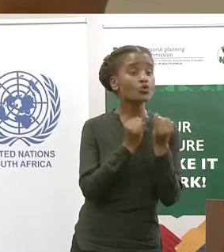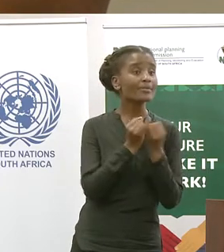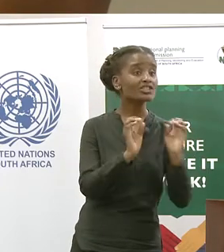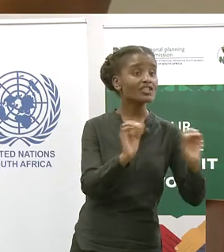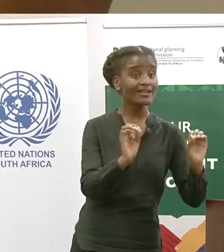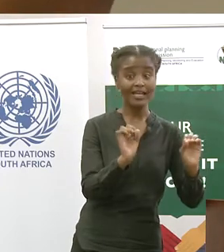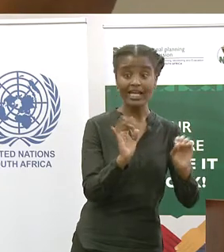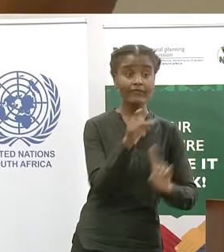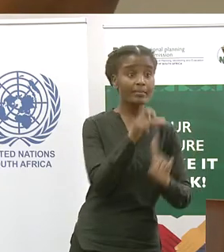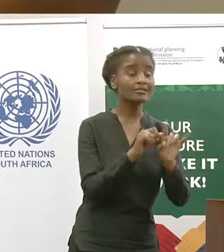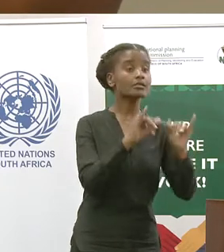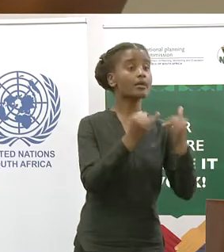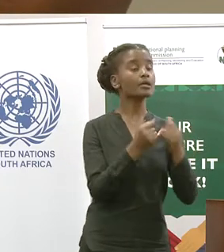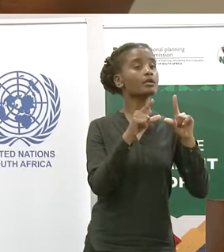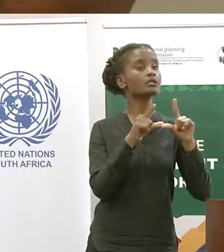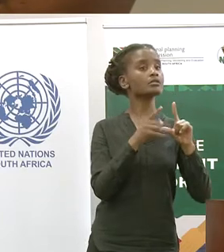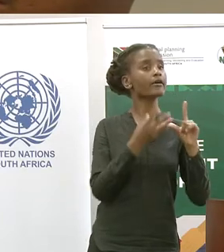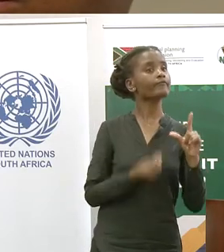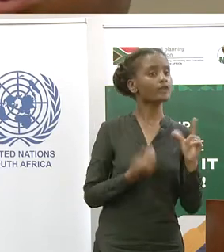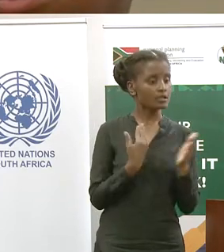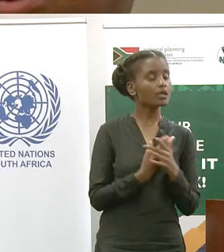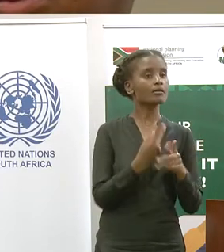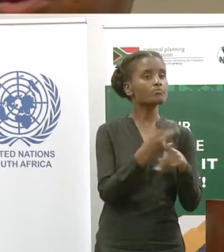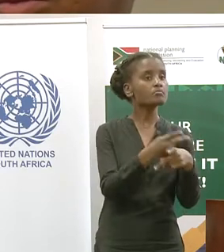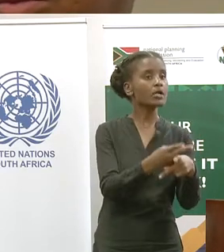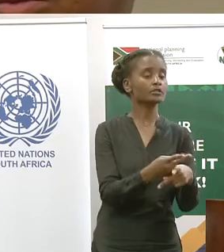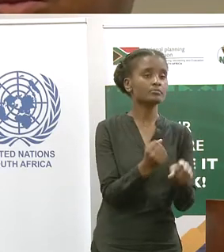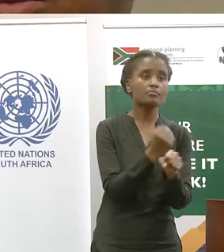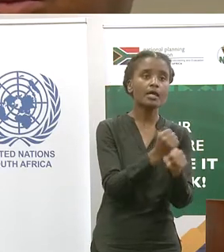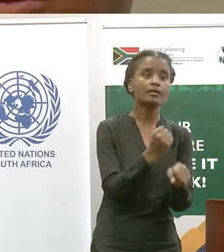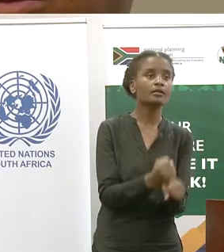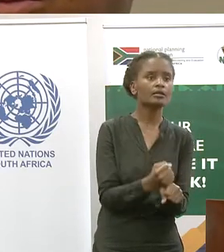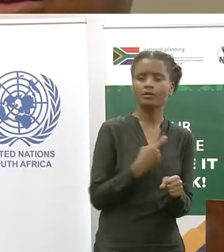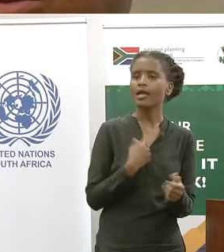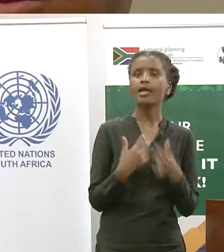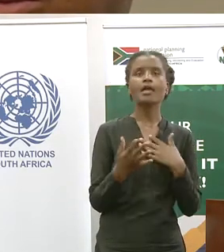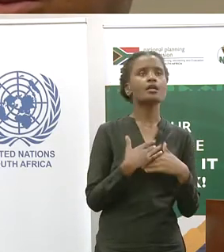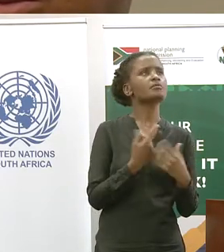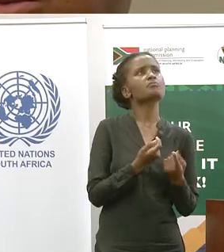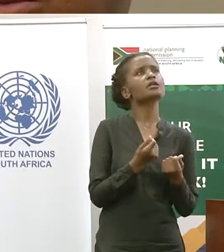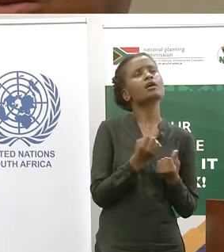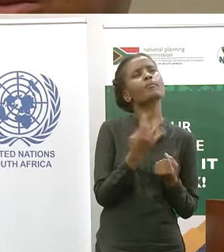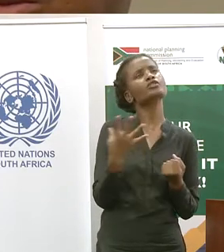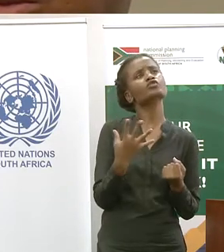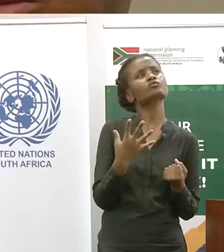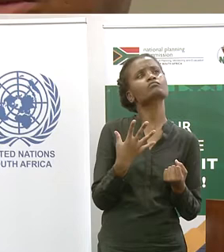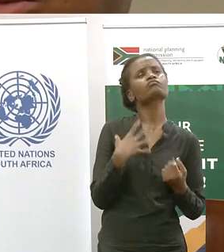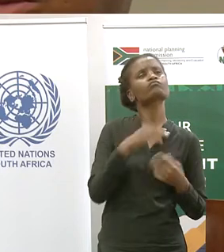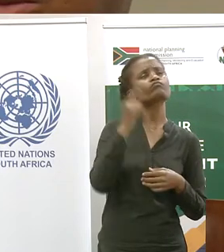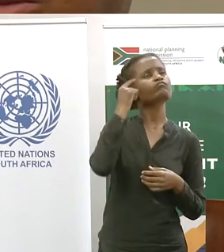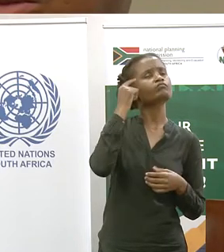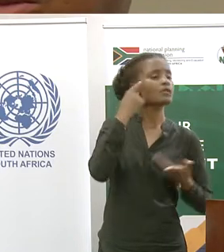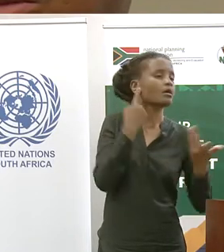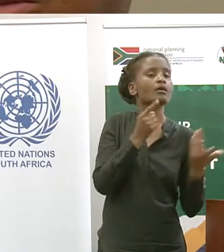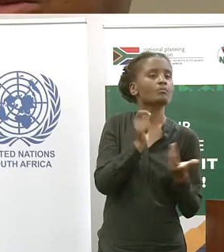license can charge whatever they like. And everything is imported. So as your rent goes down, so does